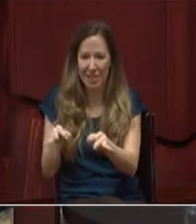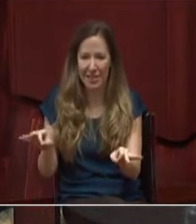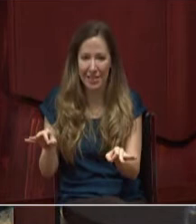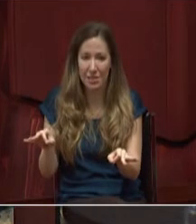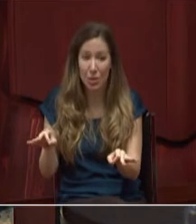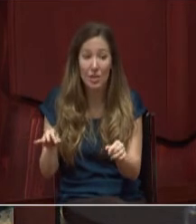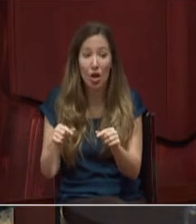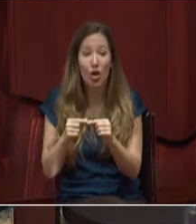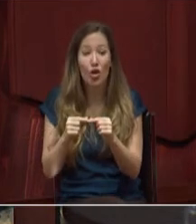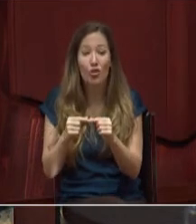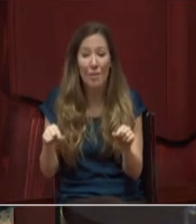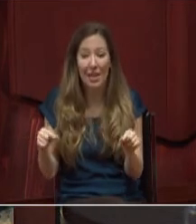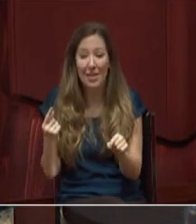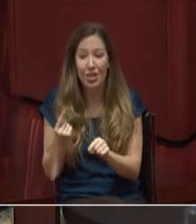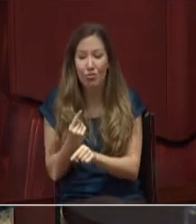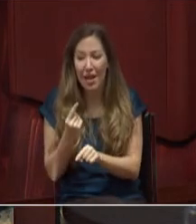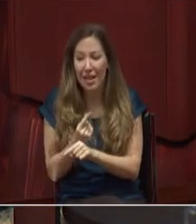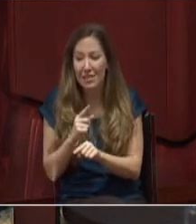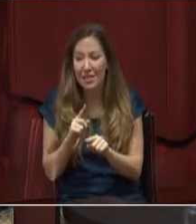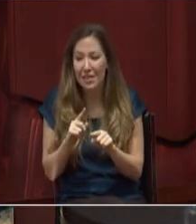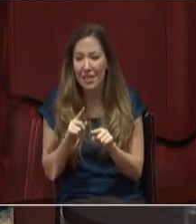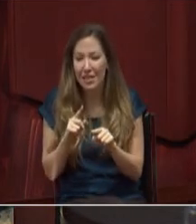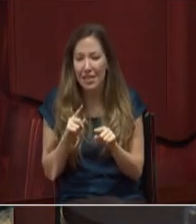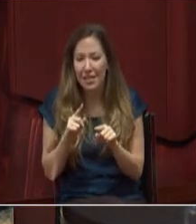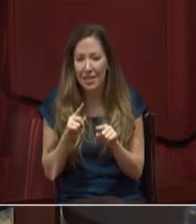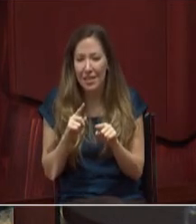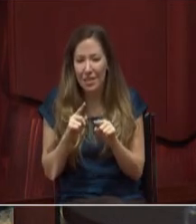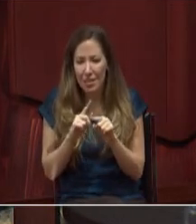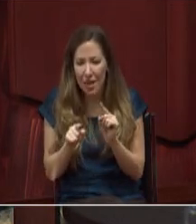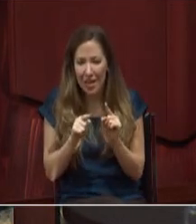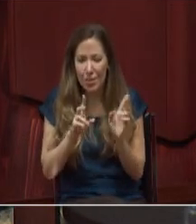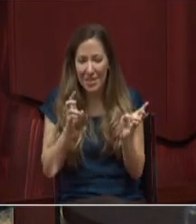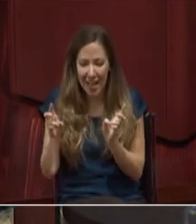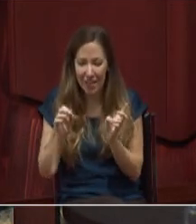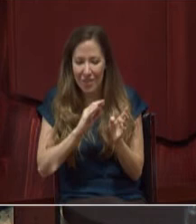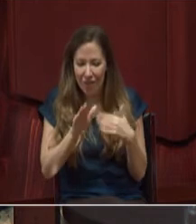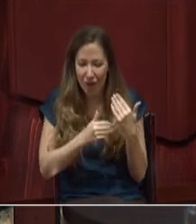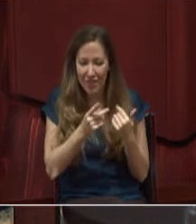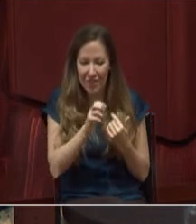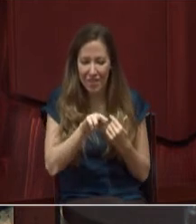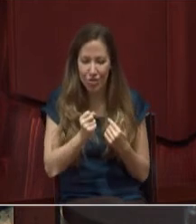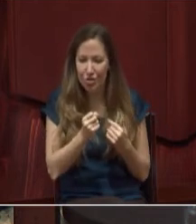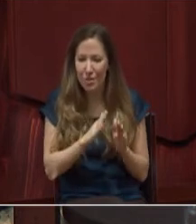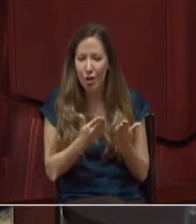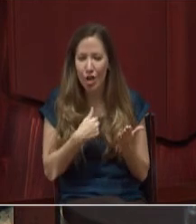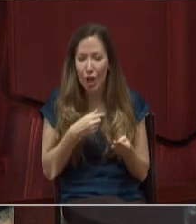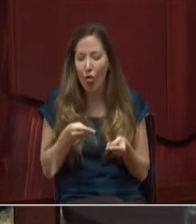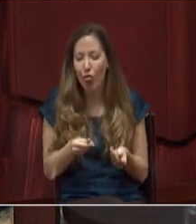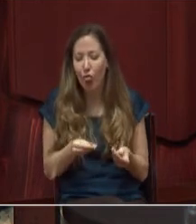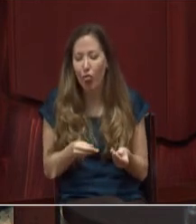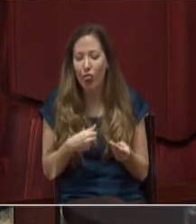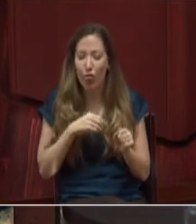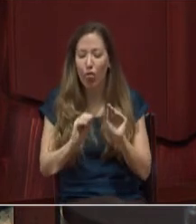was grammatically correct, but consisted of the titles of all of Kissinger's books. And I figure if he's going to miss that,